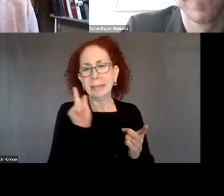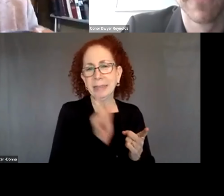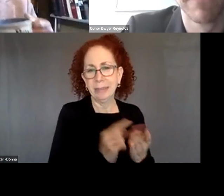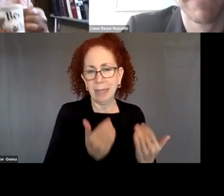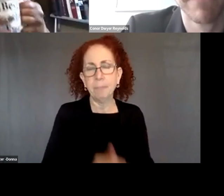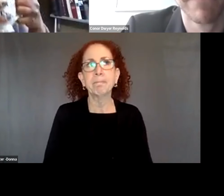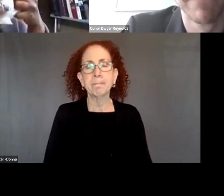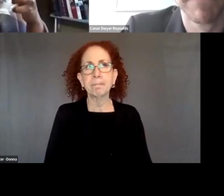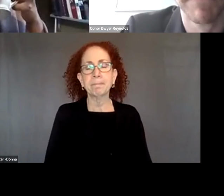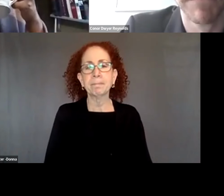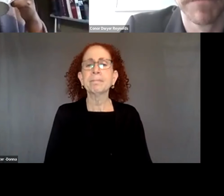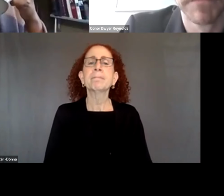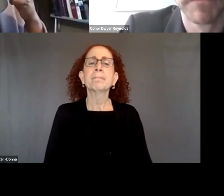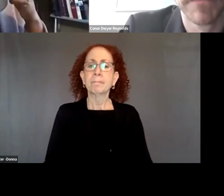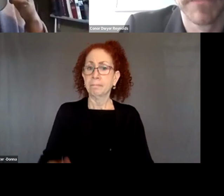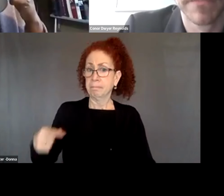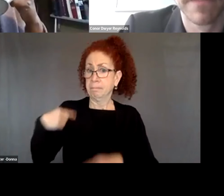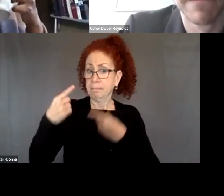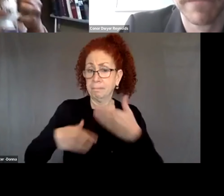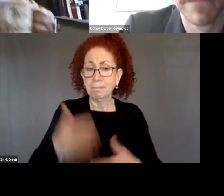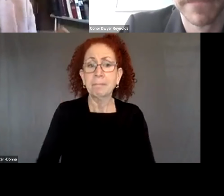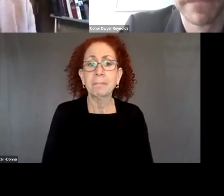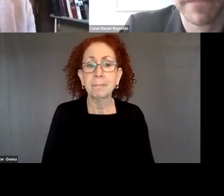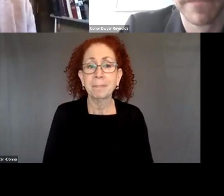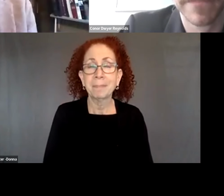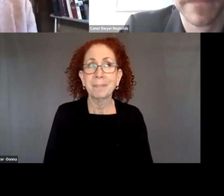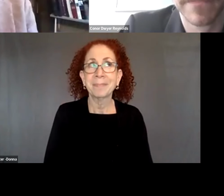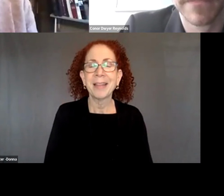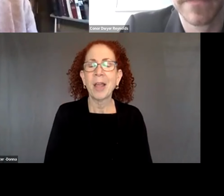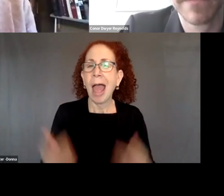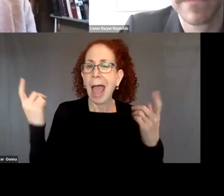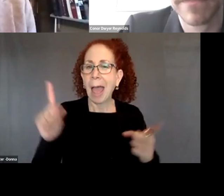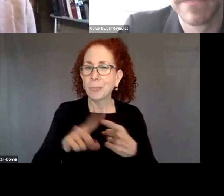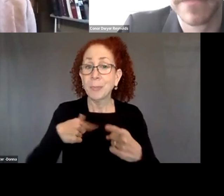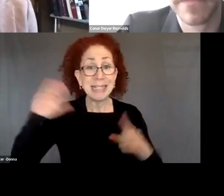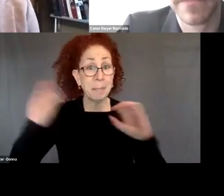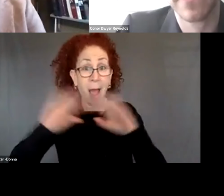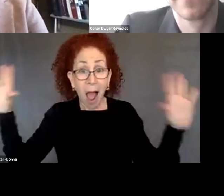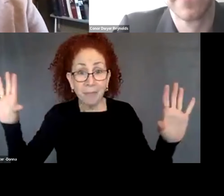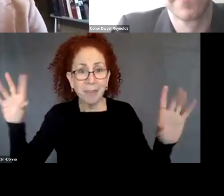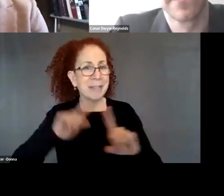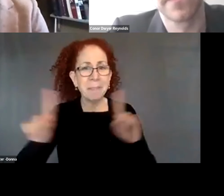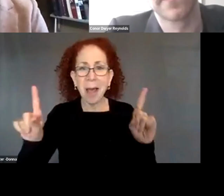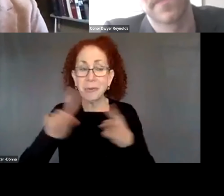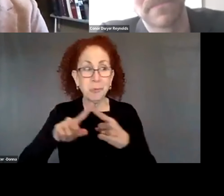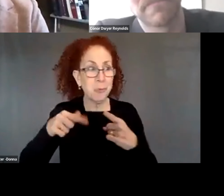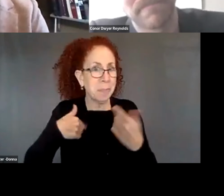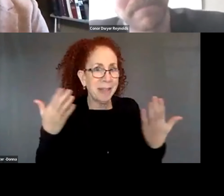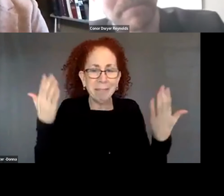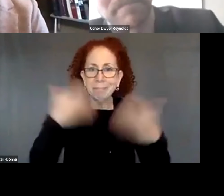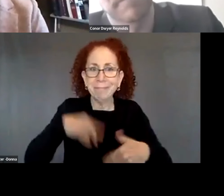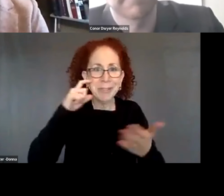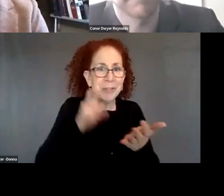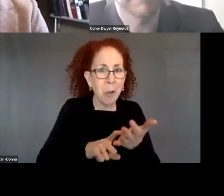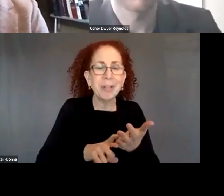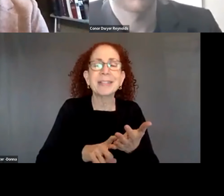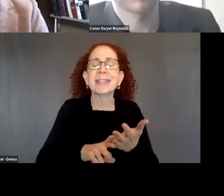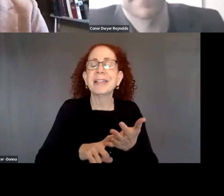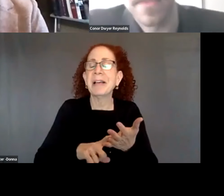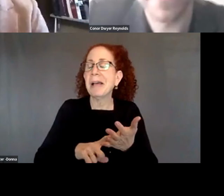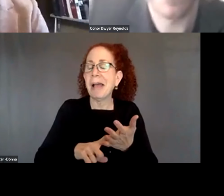I was hit by the completely obvious, but to me, until the moment it occurred to me, completely invisible